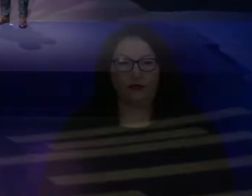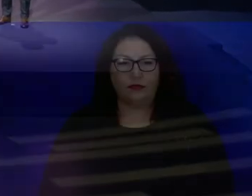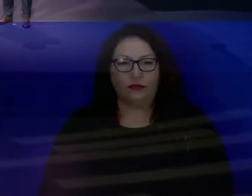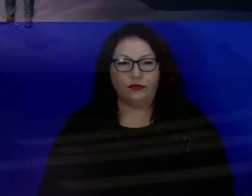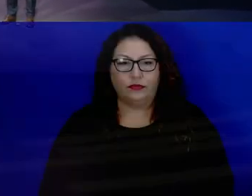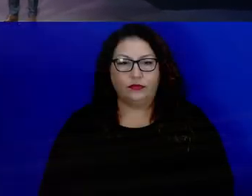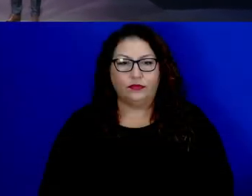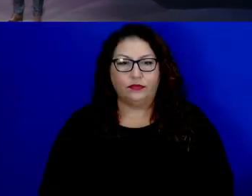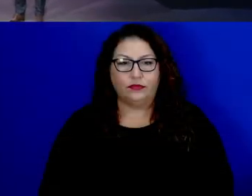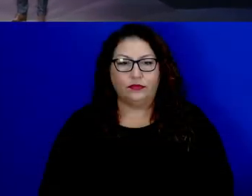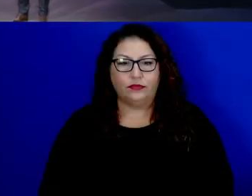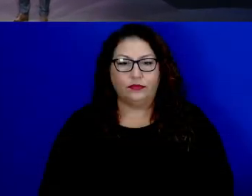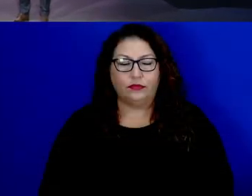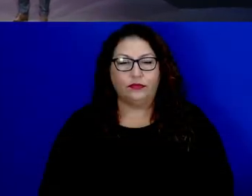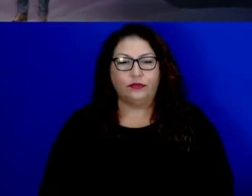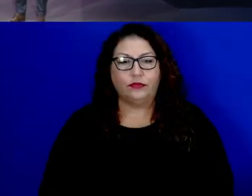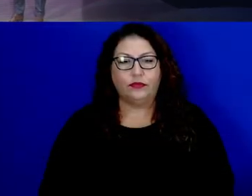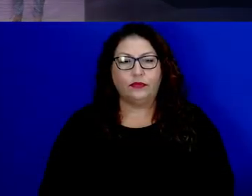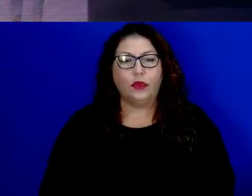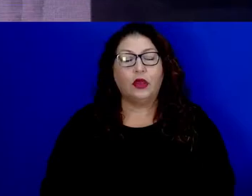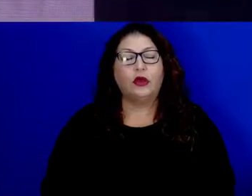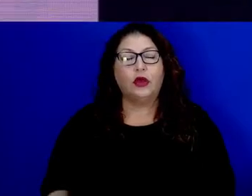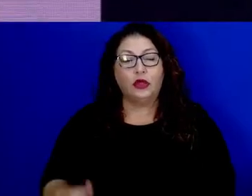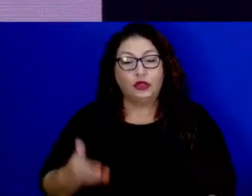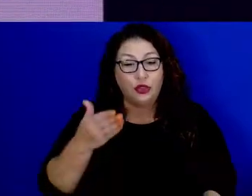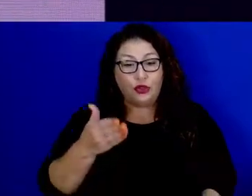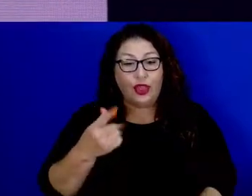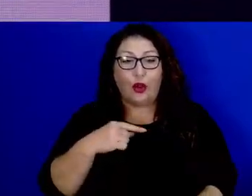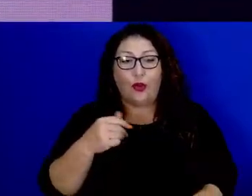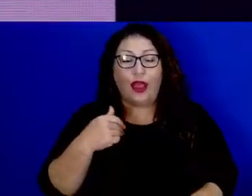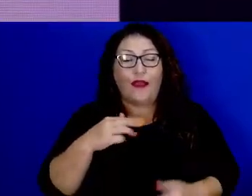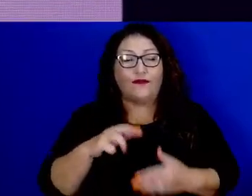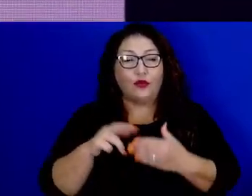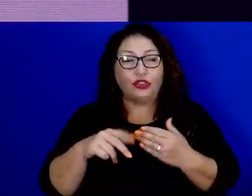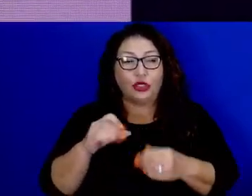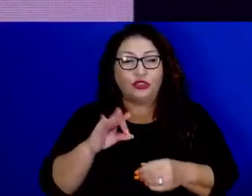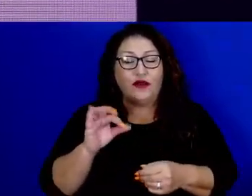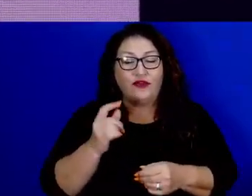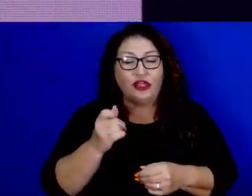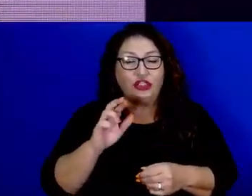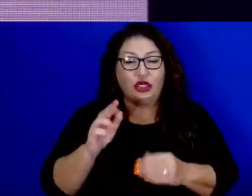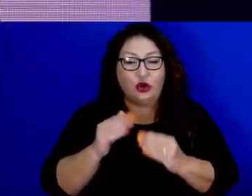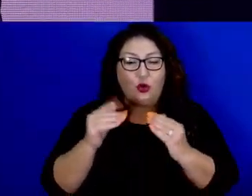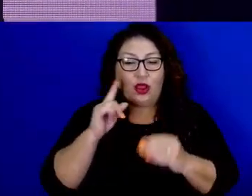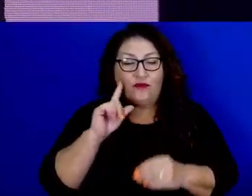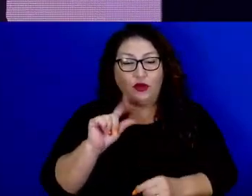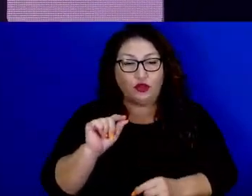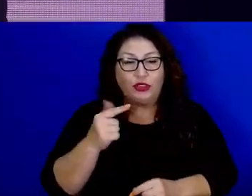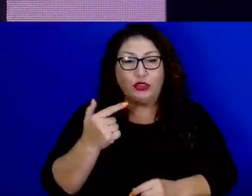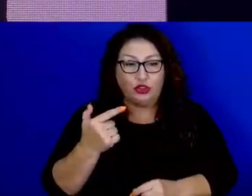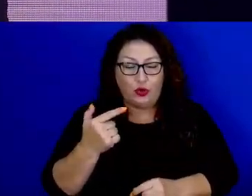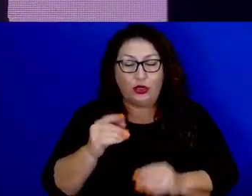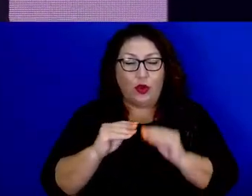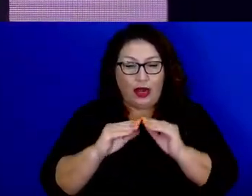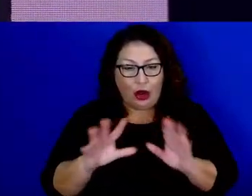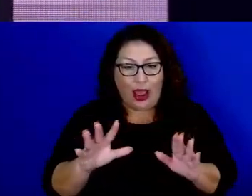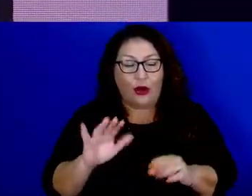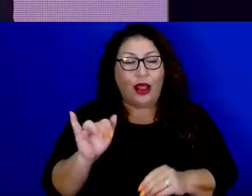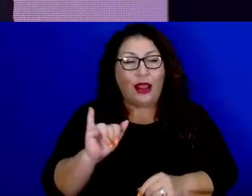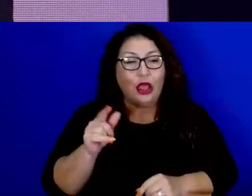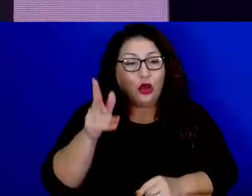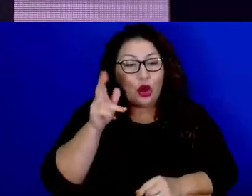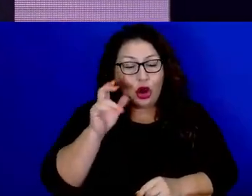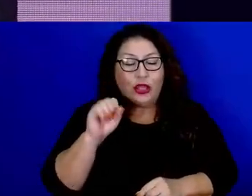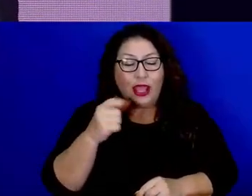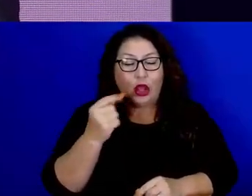So there we have it. The results of the Gender Equality Index for 2021 are out. As you heard, you can go to the website and